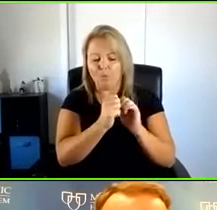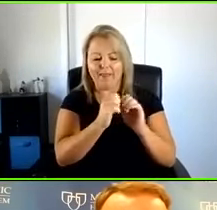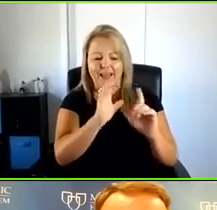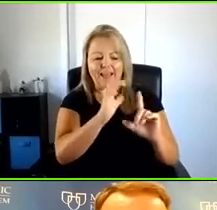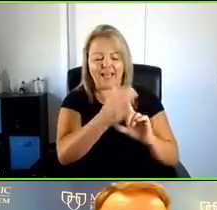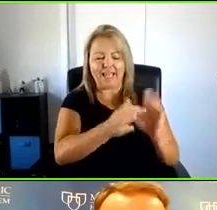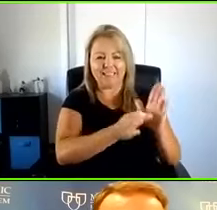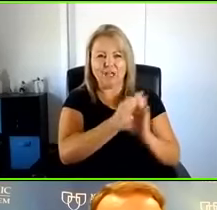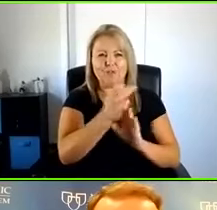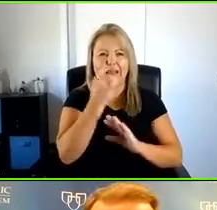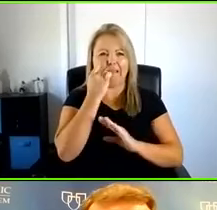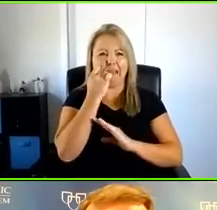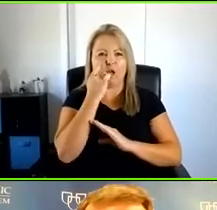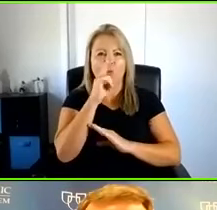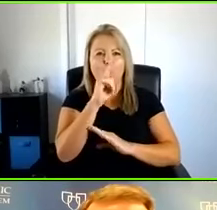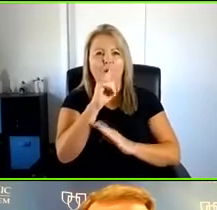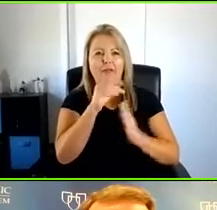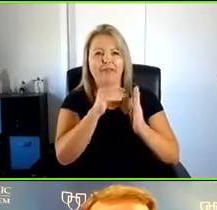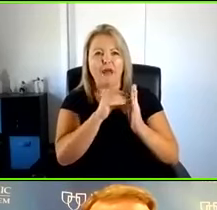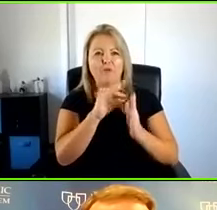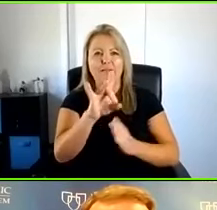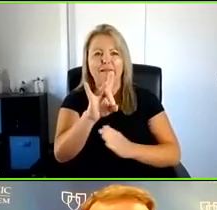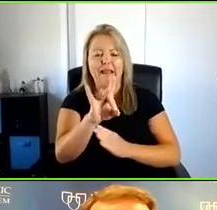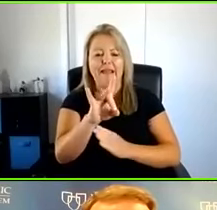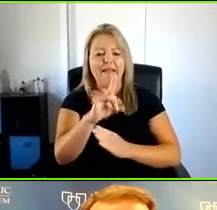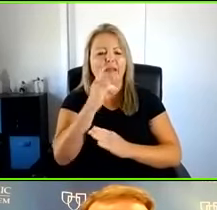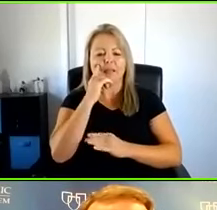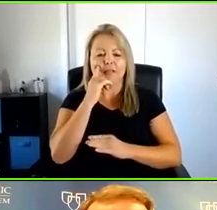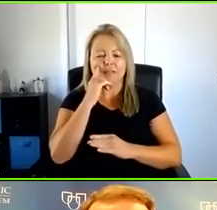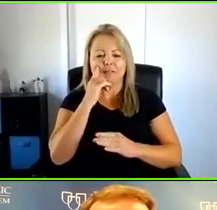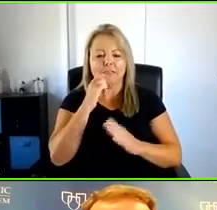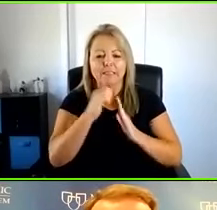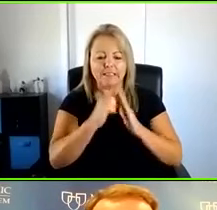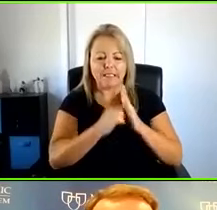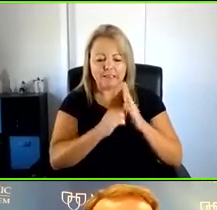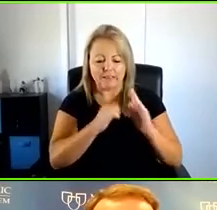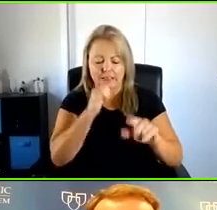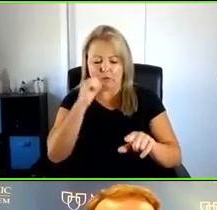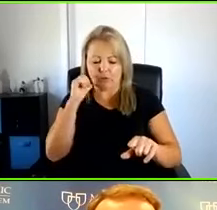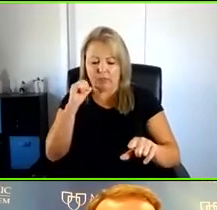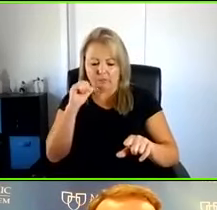I think we're at 1,008. That's what the state says right now, as of yesterday.